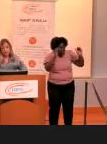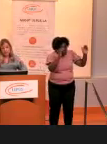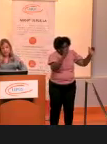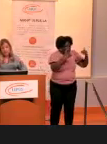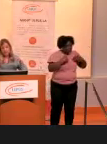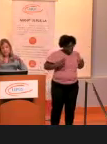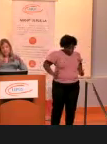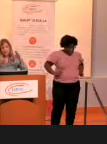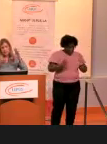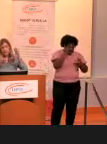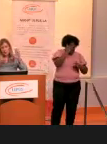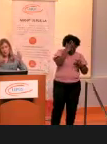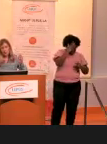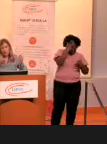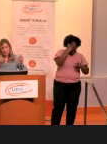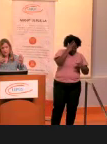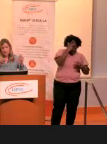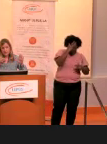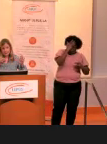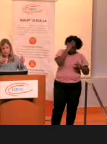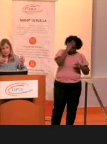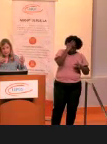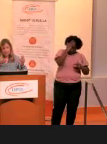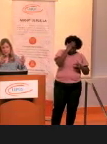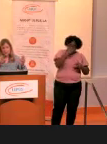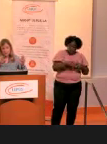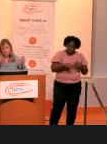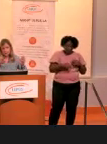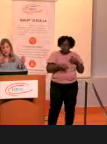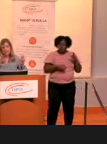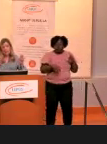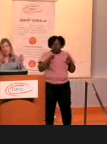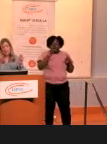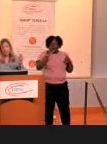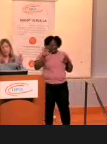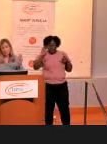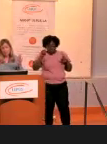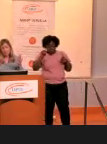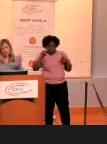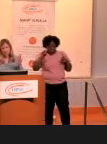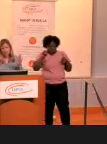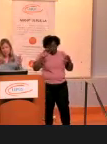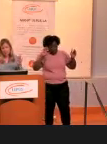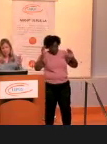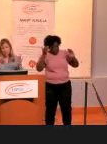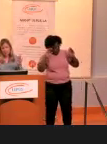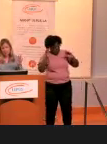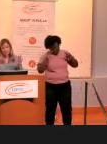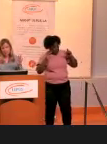lupus kidney disease who were given Cellcept or mycophenolate compared